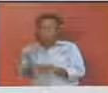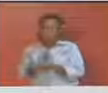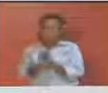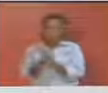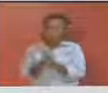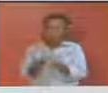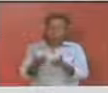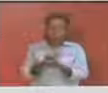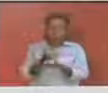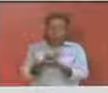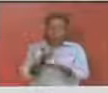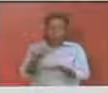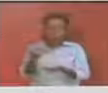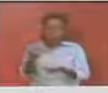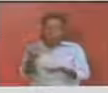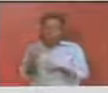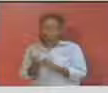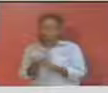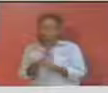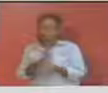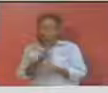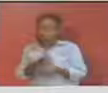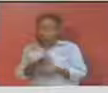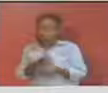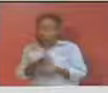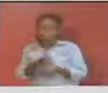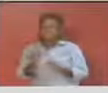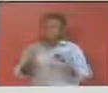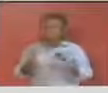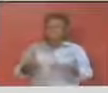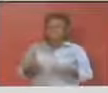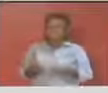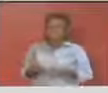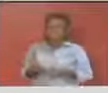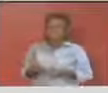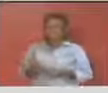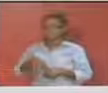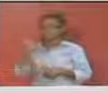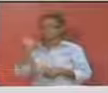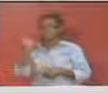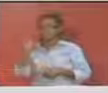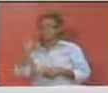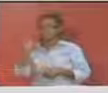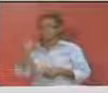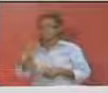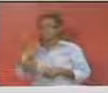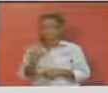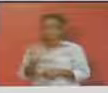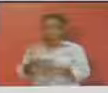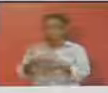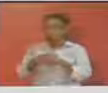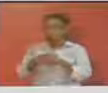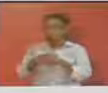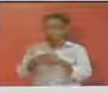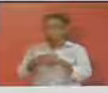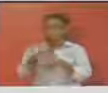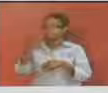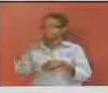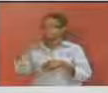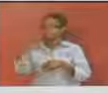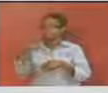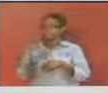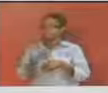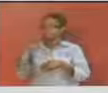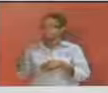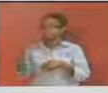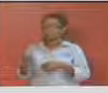Antigua. So yes, it was detected in the UK, and it was detected in people who had traveled to Antigua.